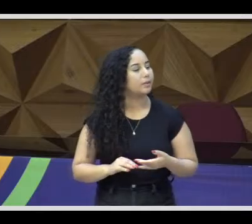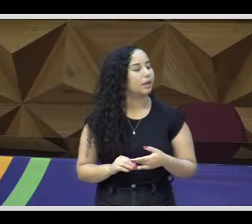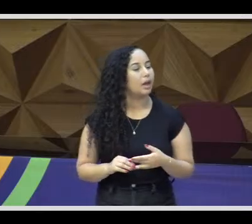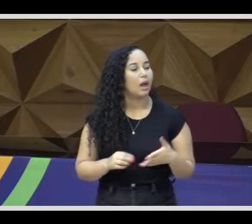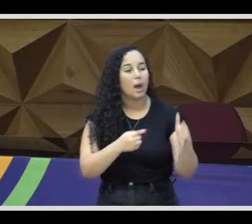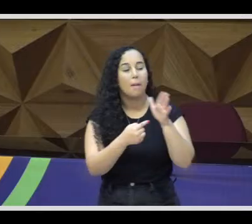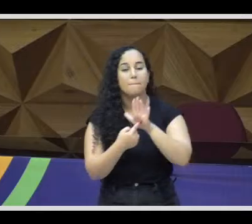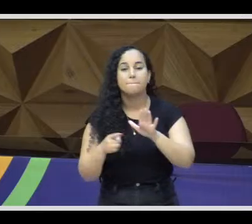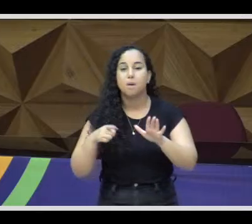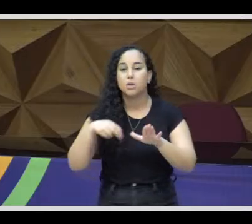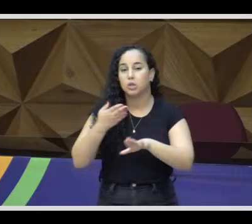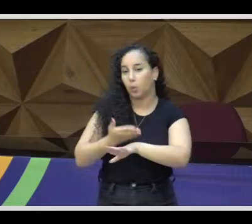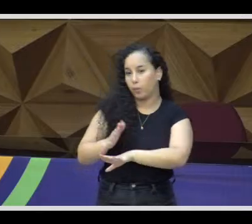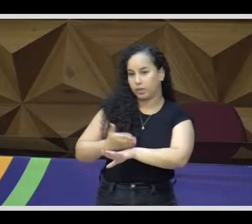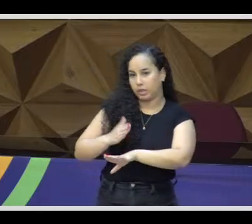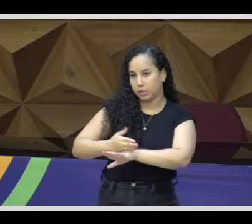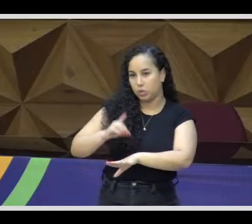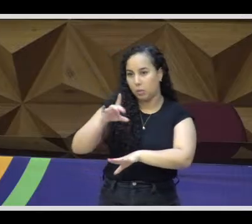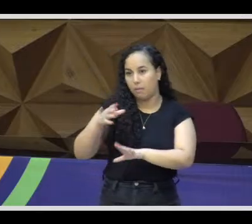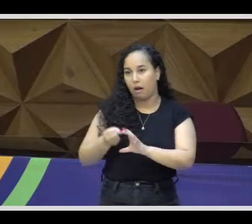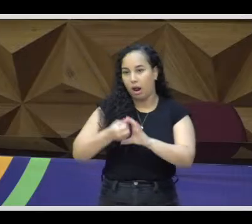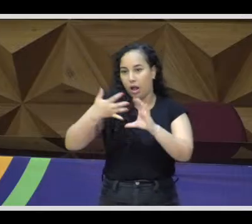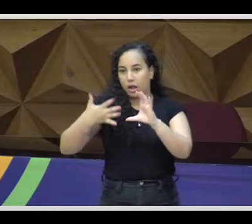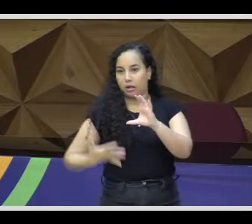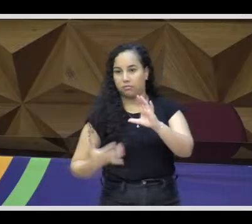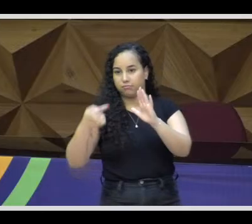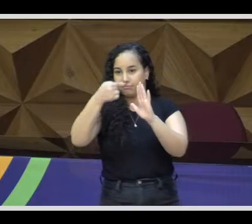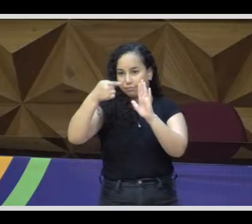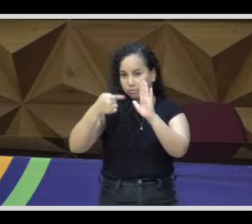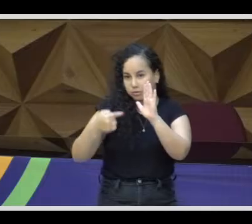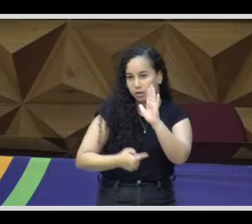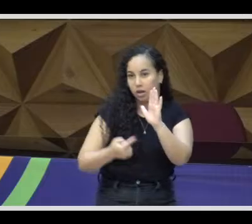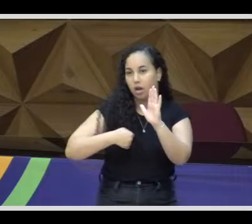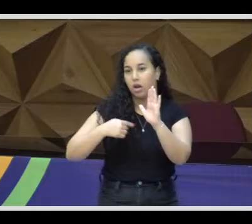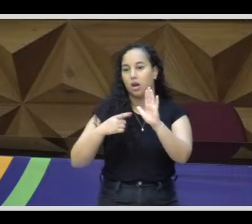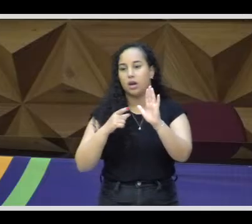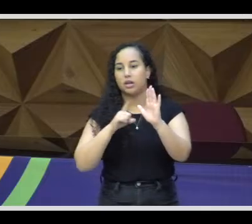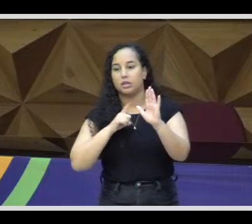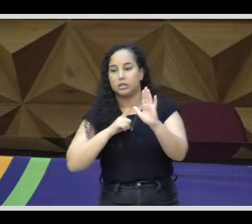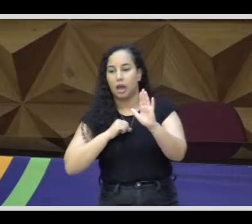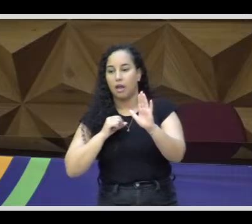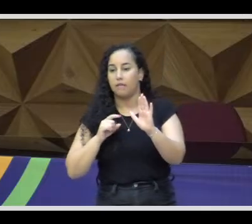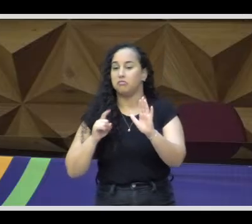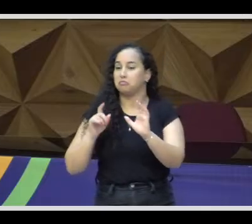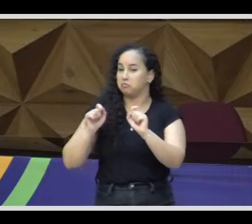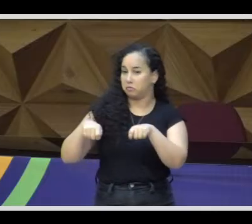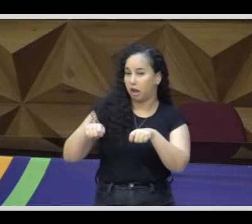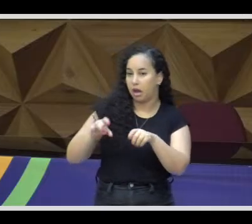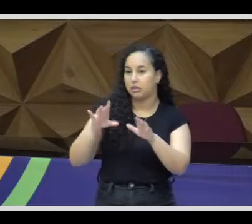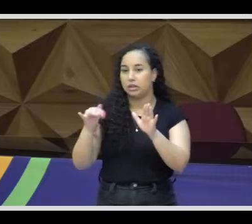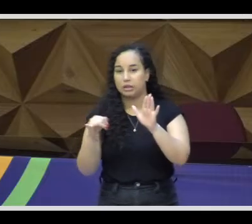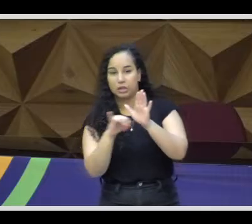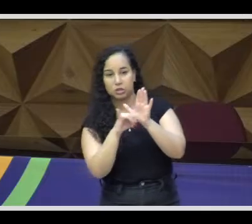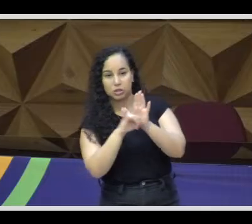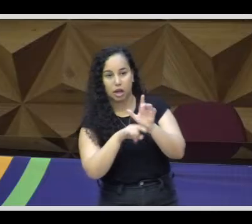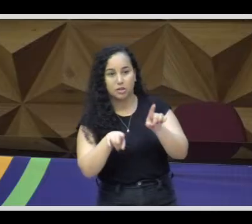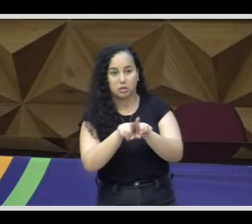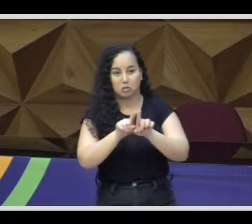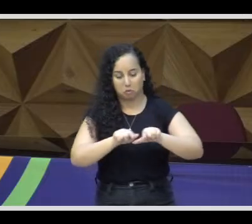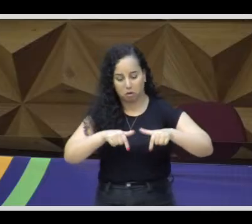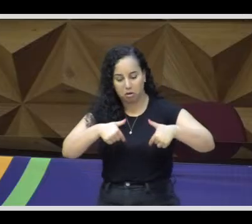an exercise to classify voters in terms of their values, identities, and